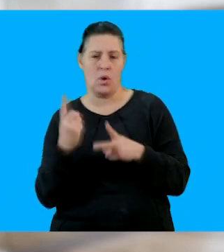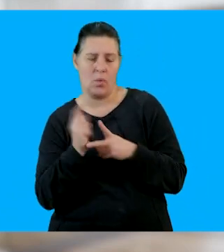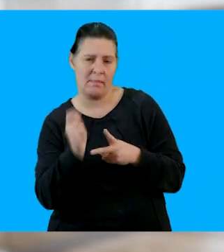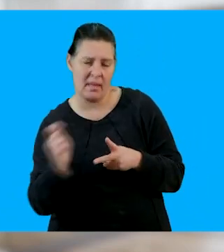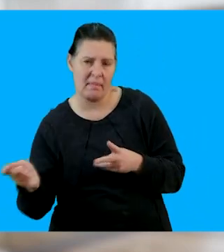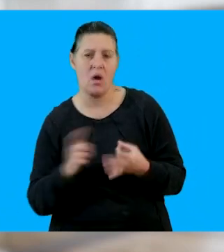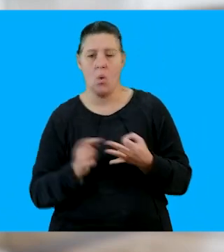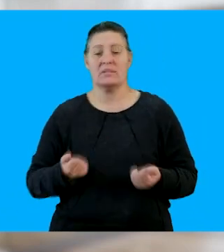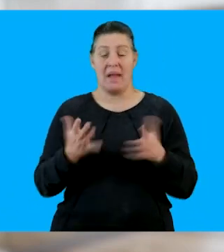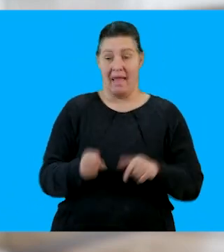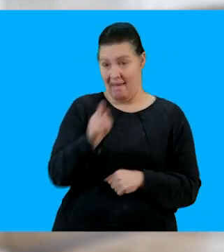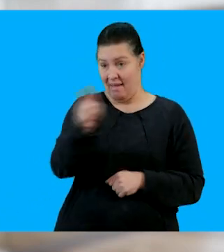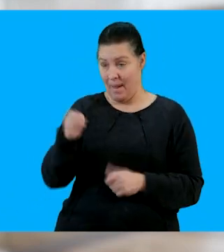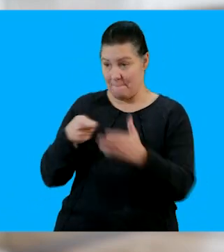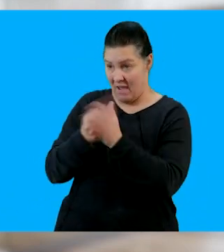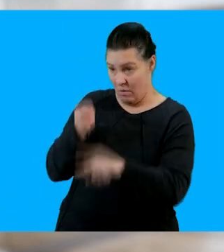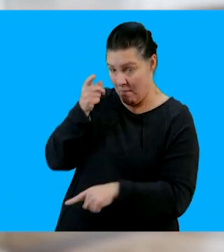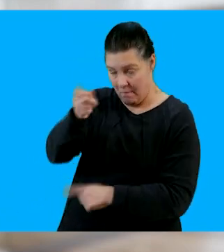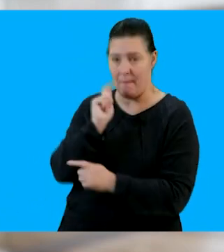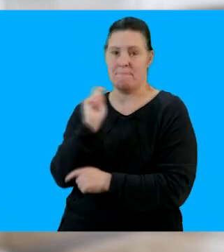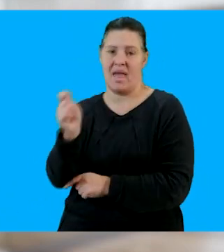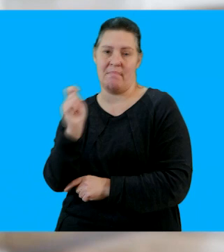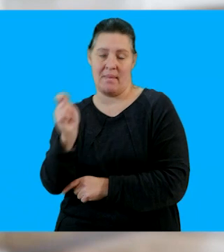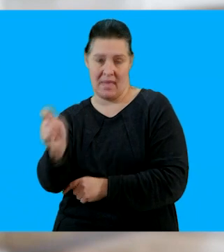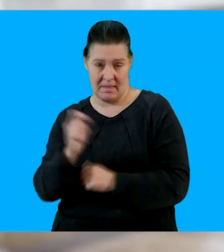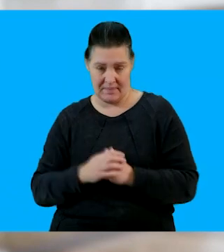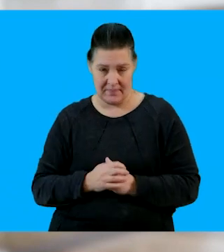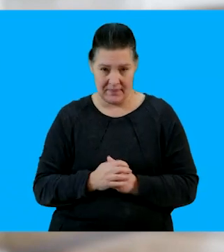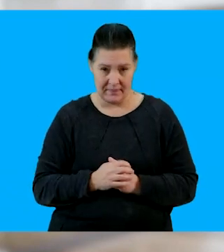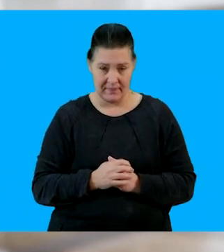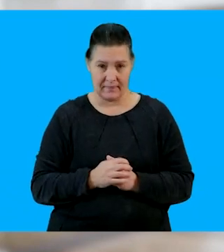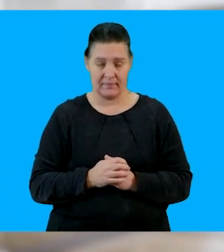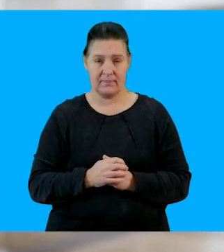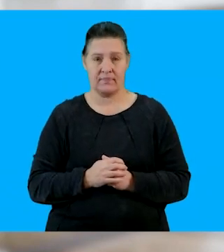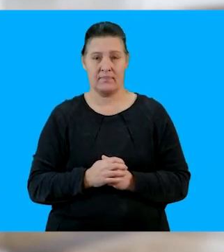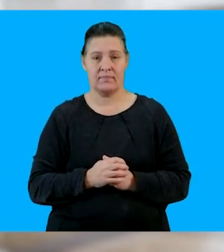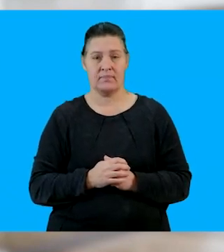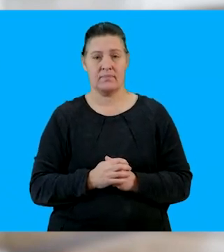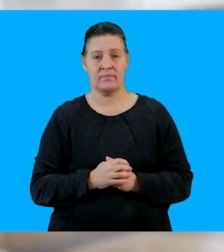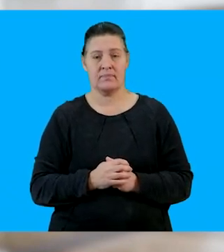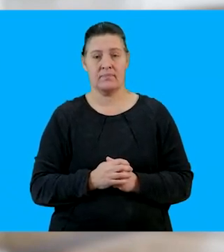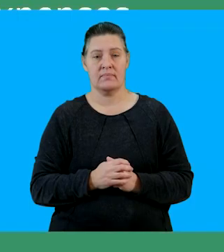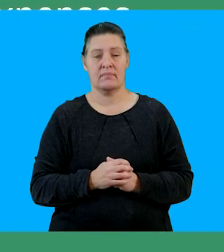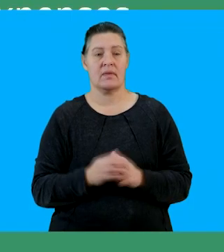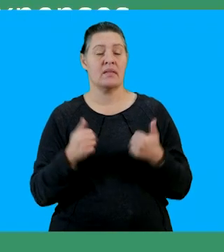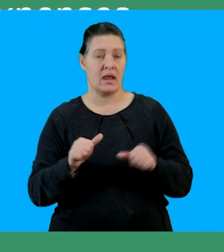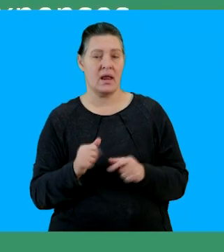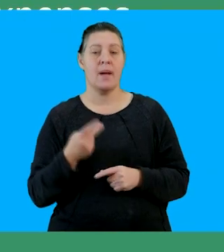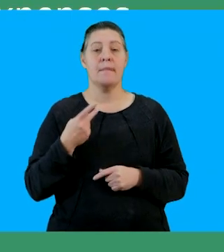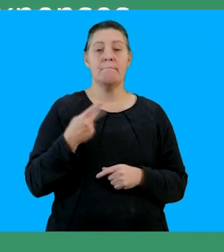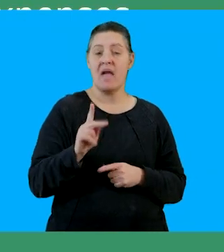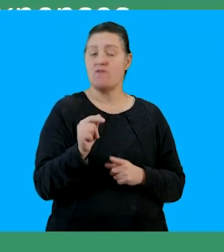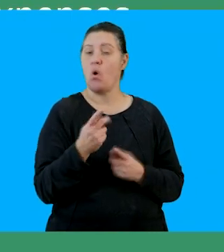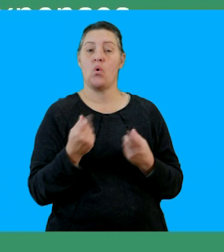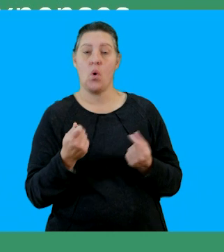wages, even pay our suppliers, those people who are supplying us with raw materials as a business. And then